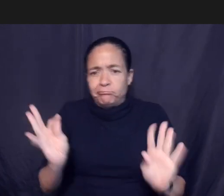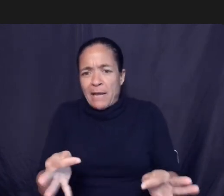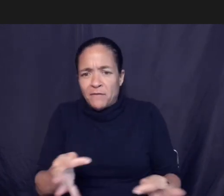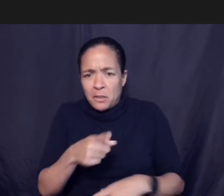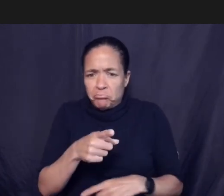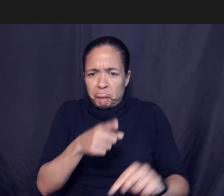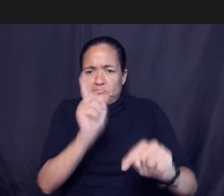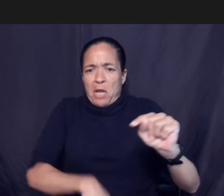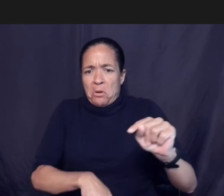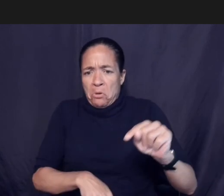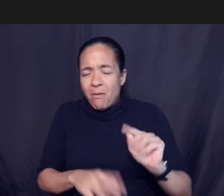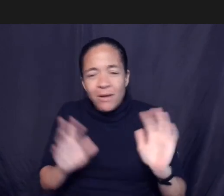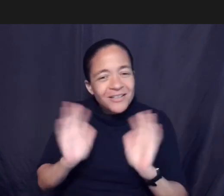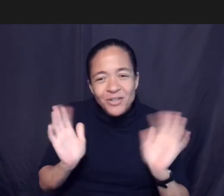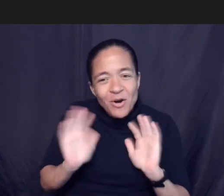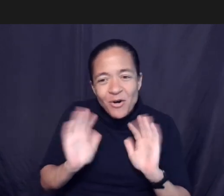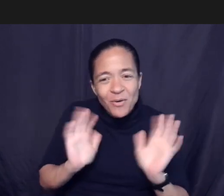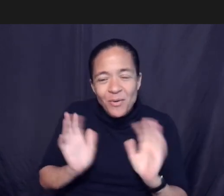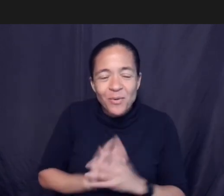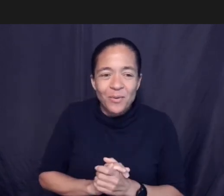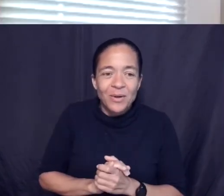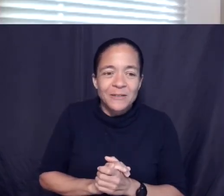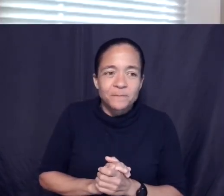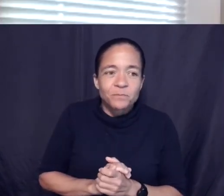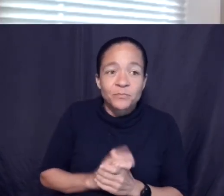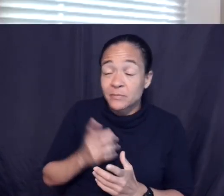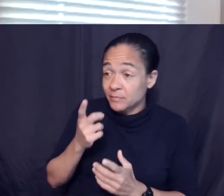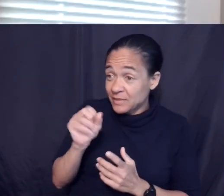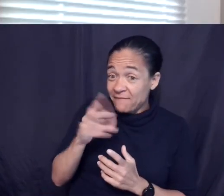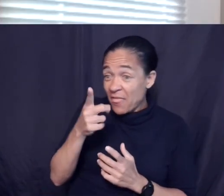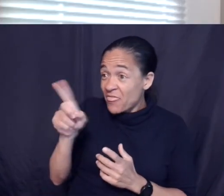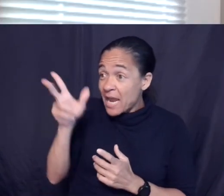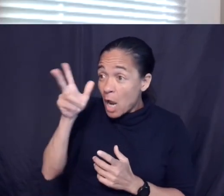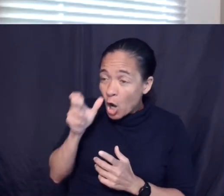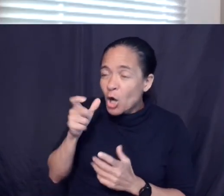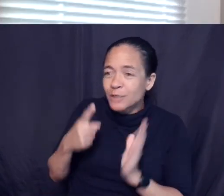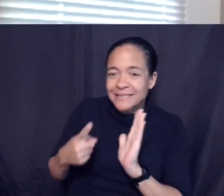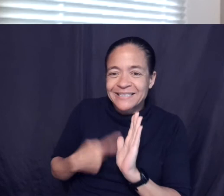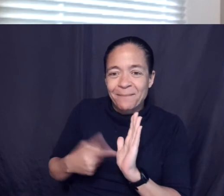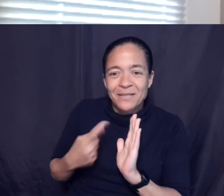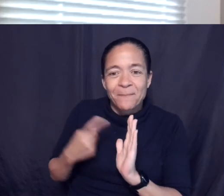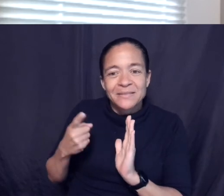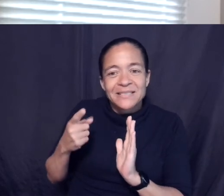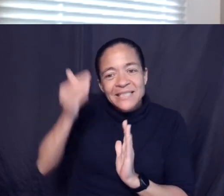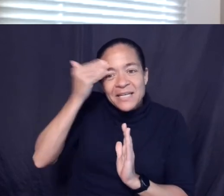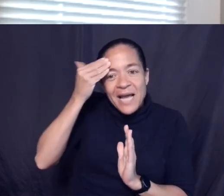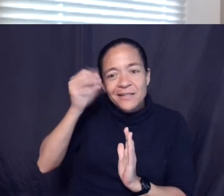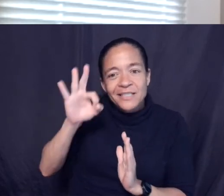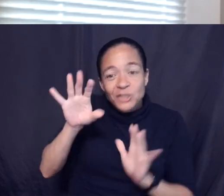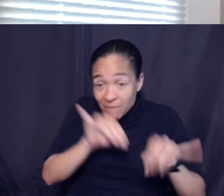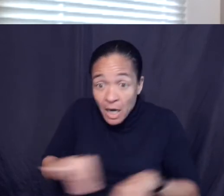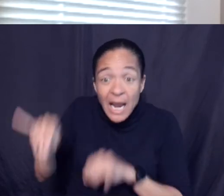definitely it's not going to. Right. Even if they've heard of it, I think sometimes the knowledge of how common